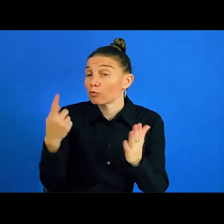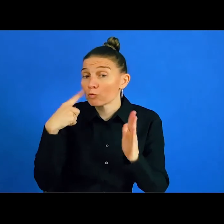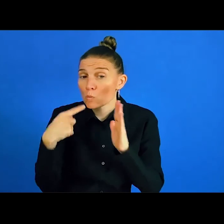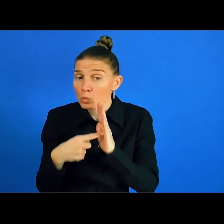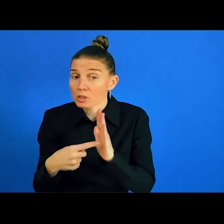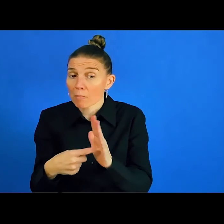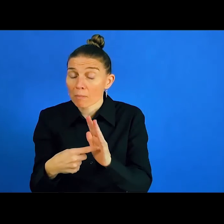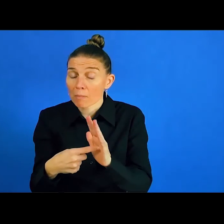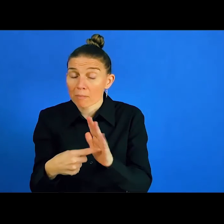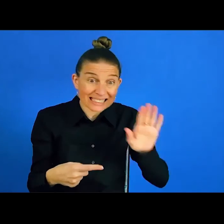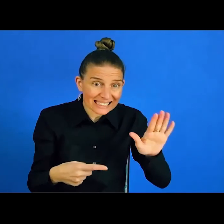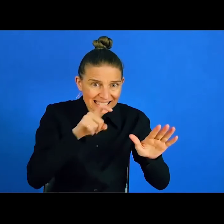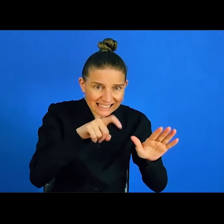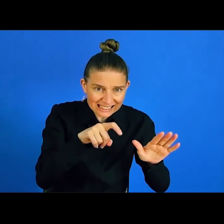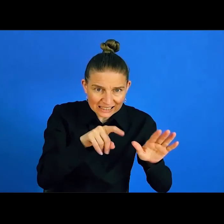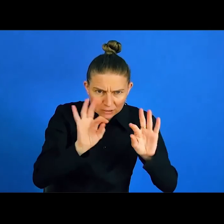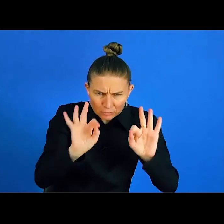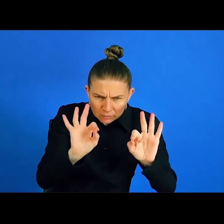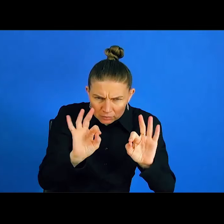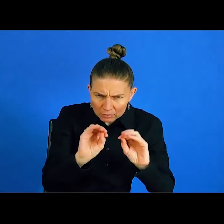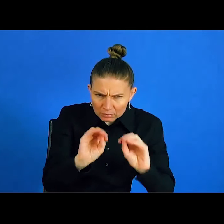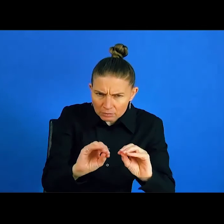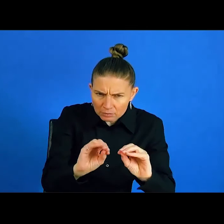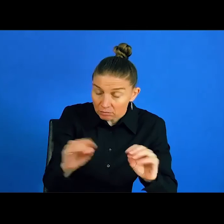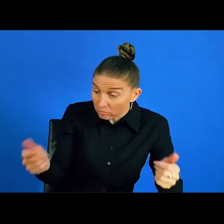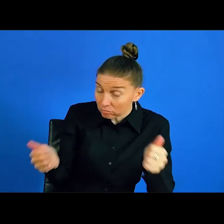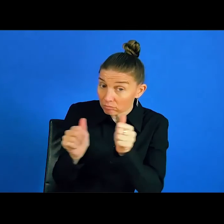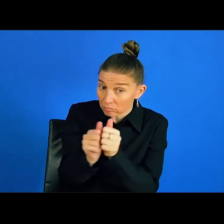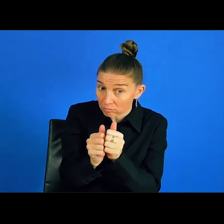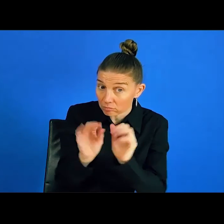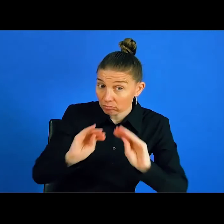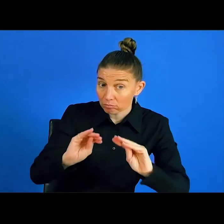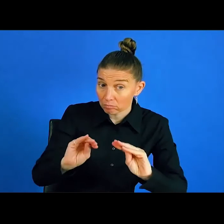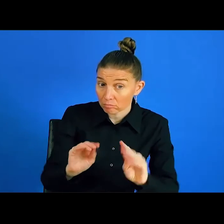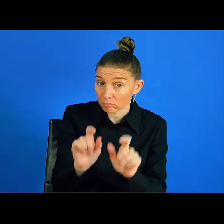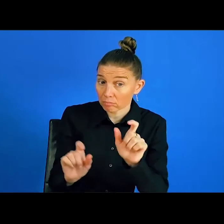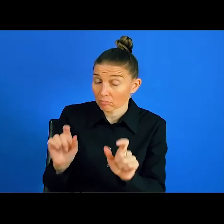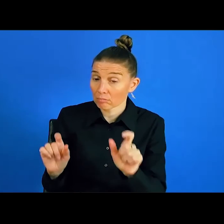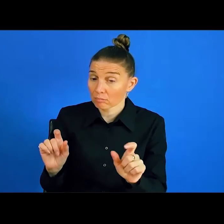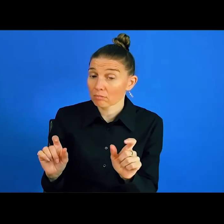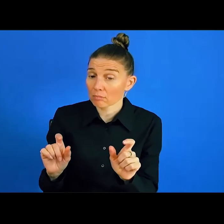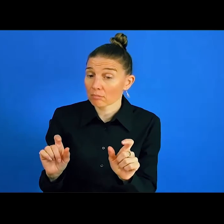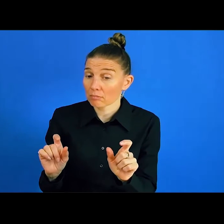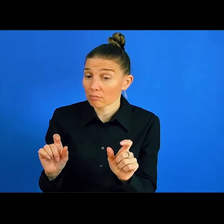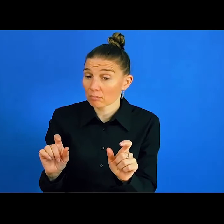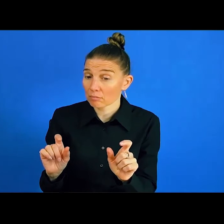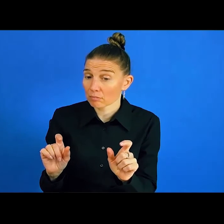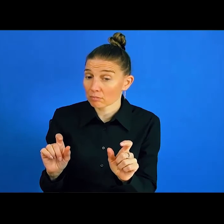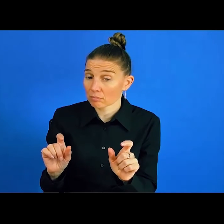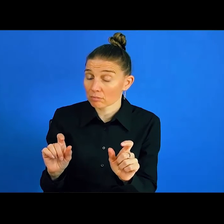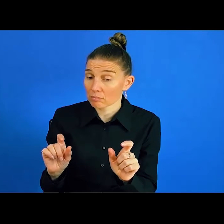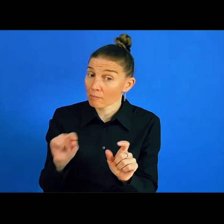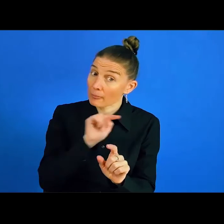like, mainly to make sure that employers or the sort of like, the main needs of the employers are also